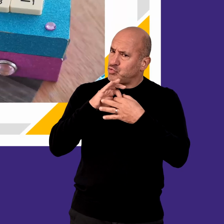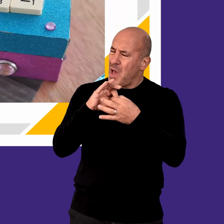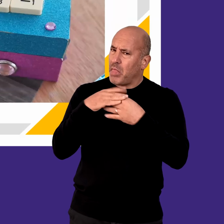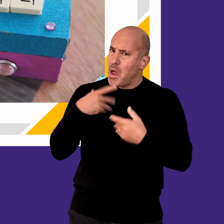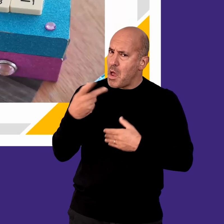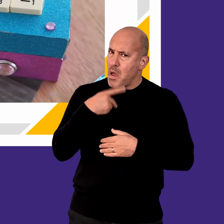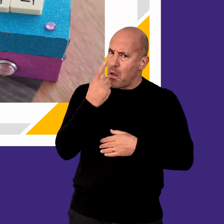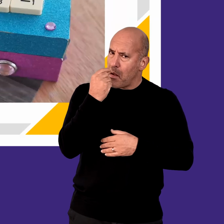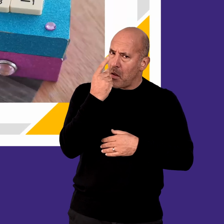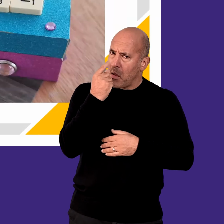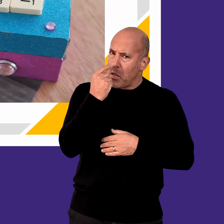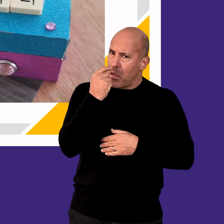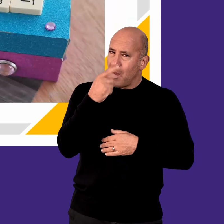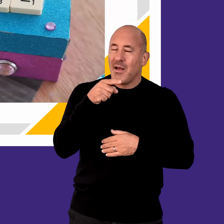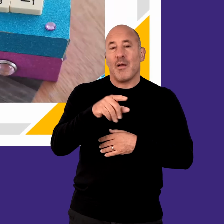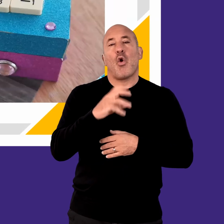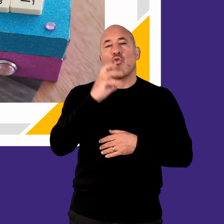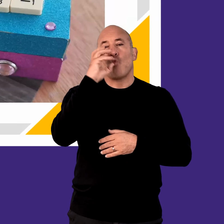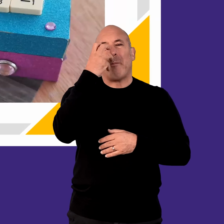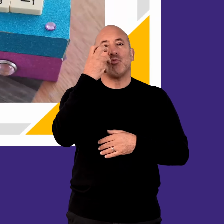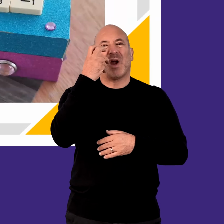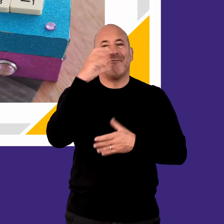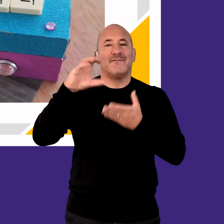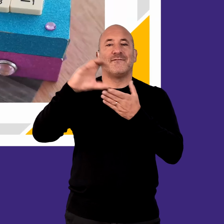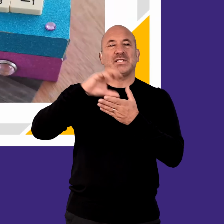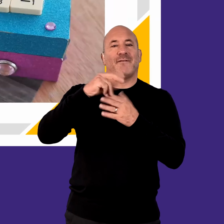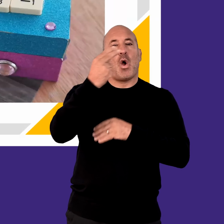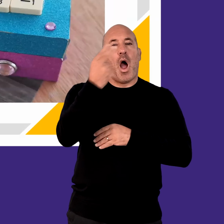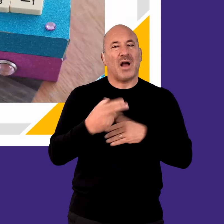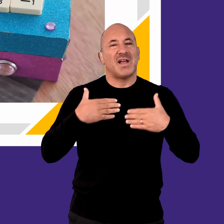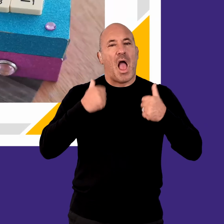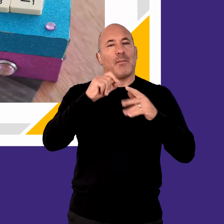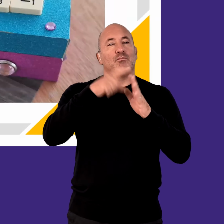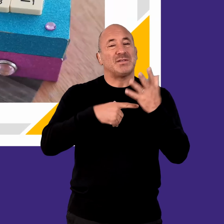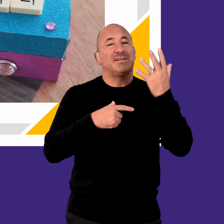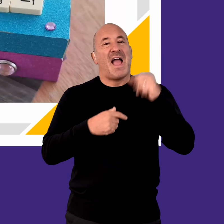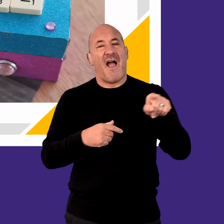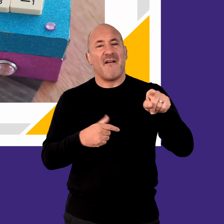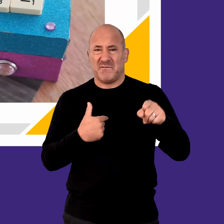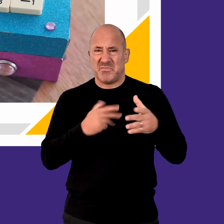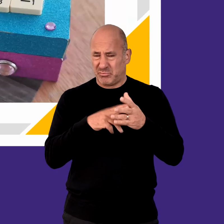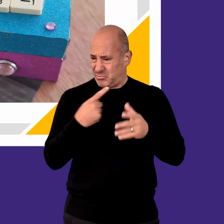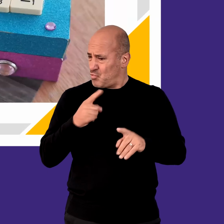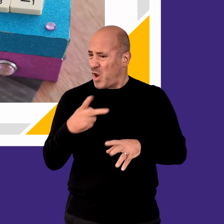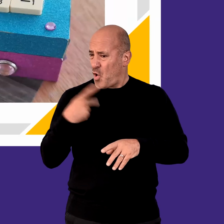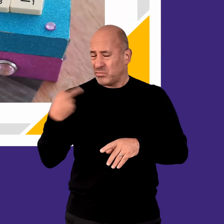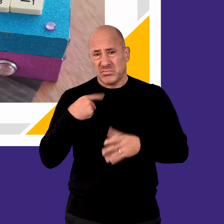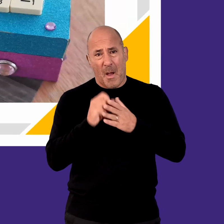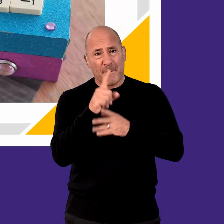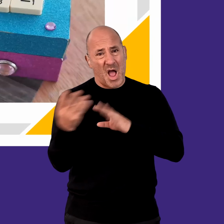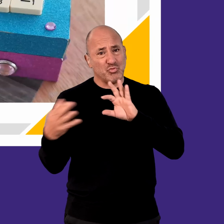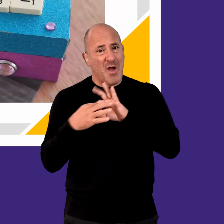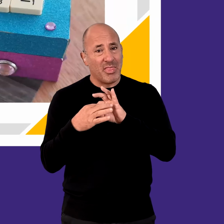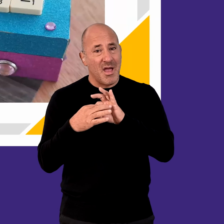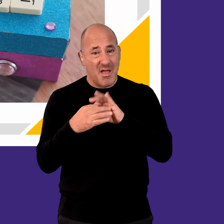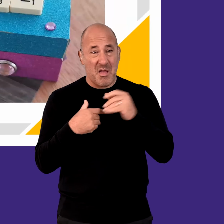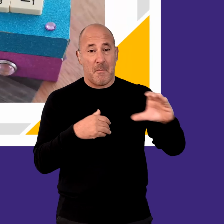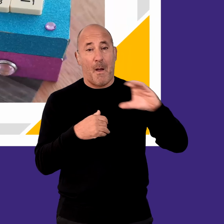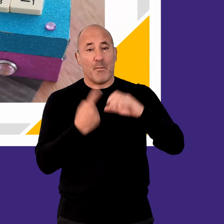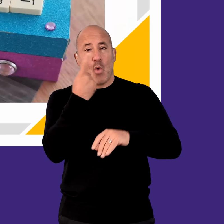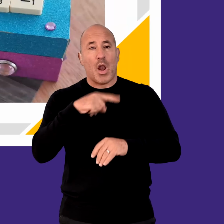be some potential to work together. So when the comic relief funding for arts and health projects came out, it felt natural to look at applying